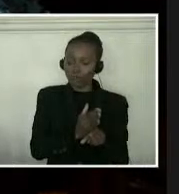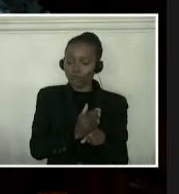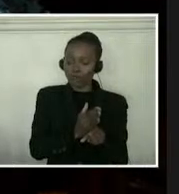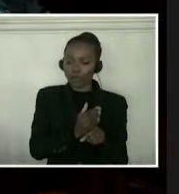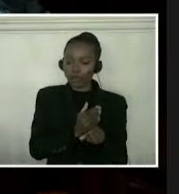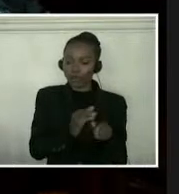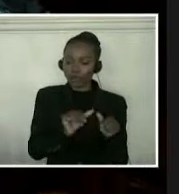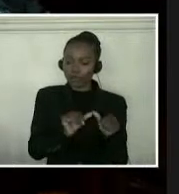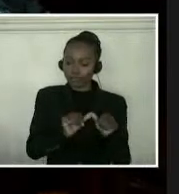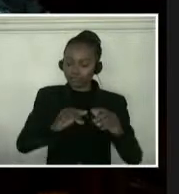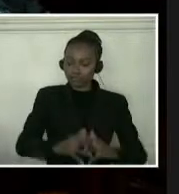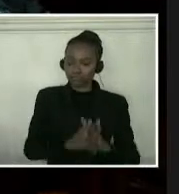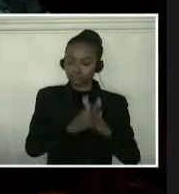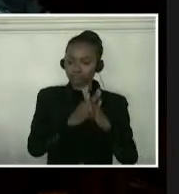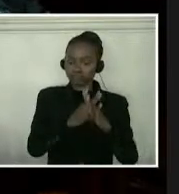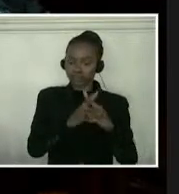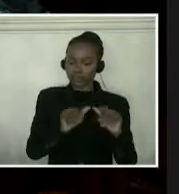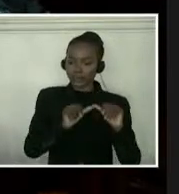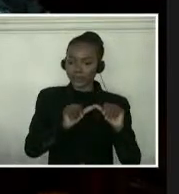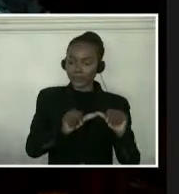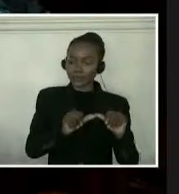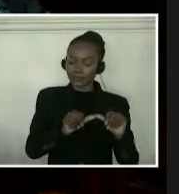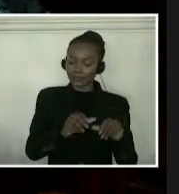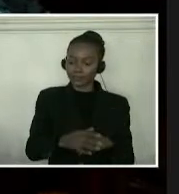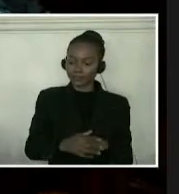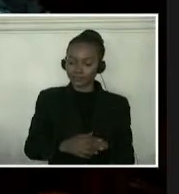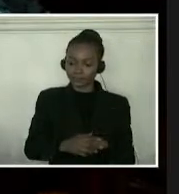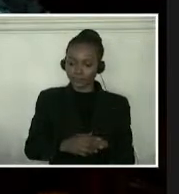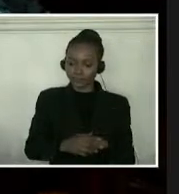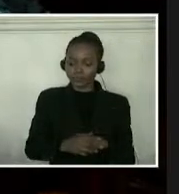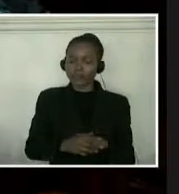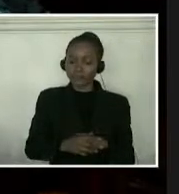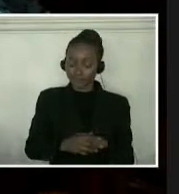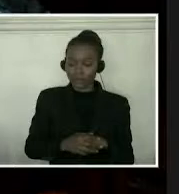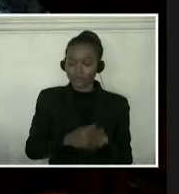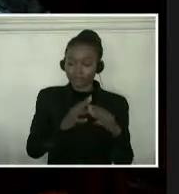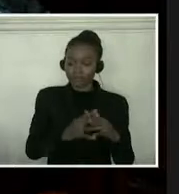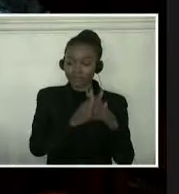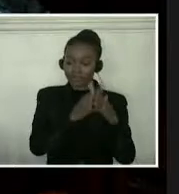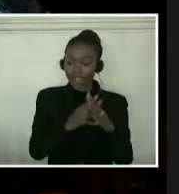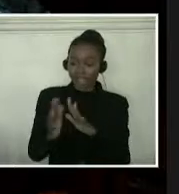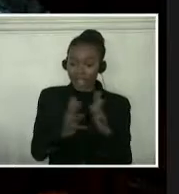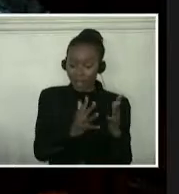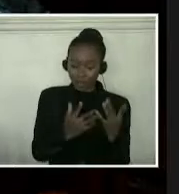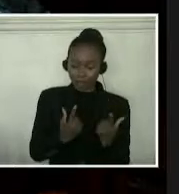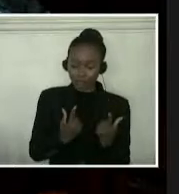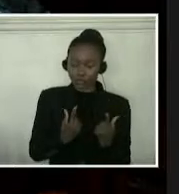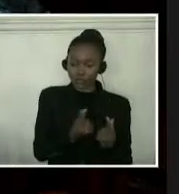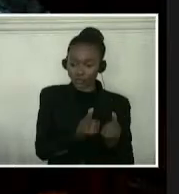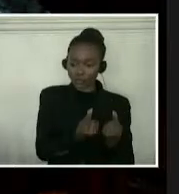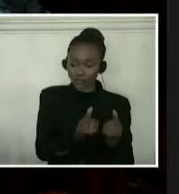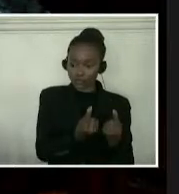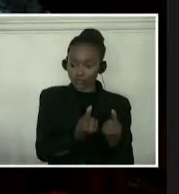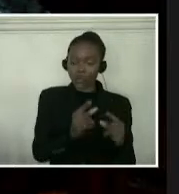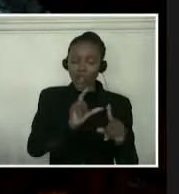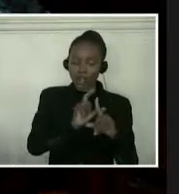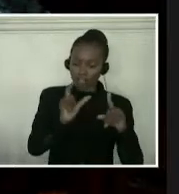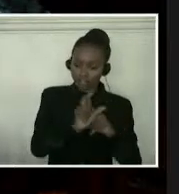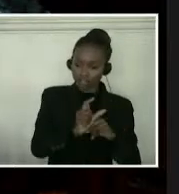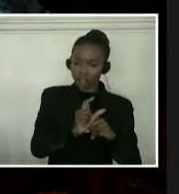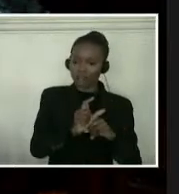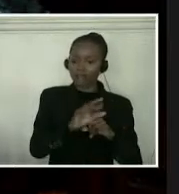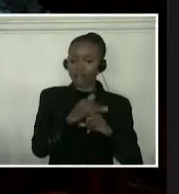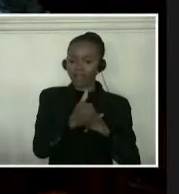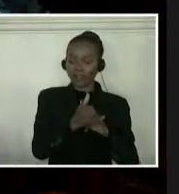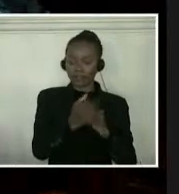is is through implementation for implementing culture cultural and art programs